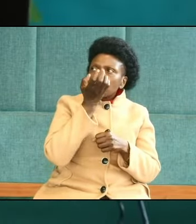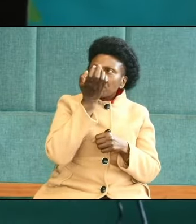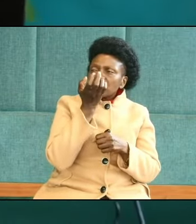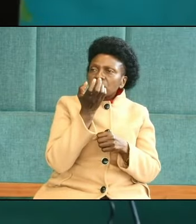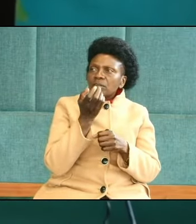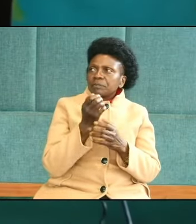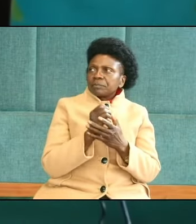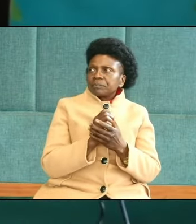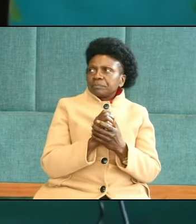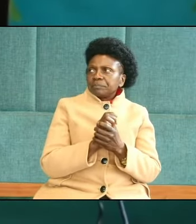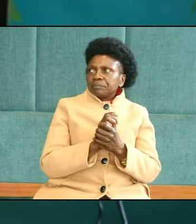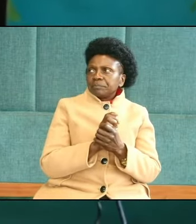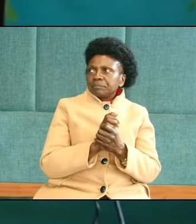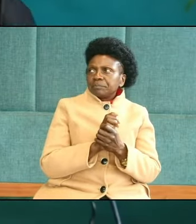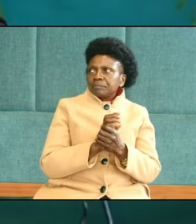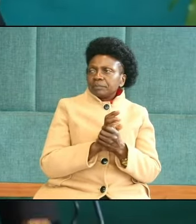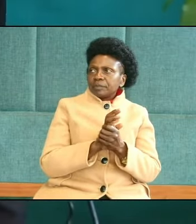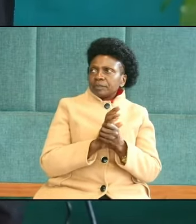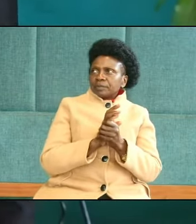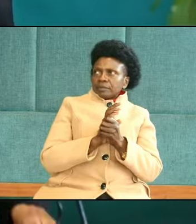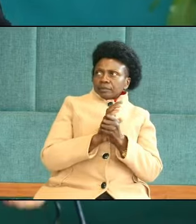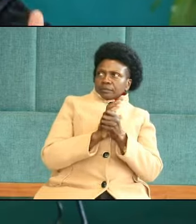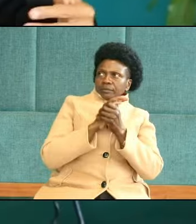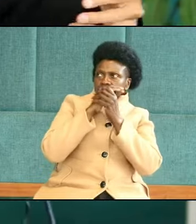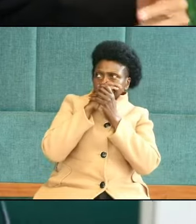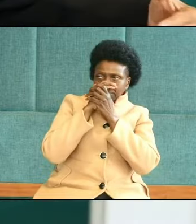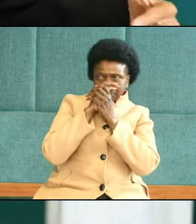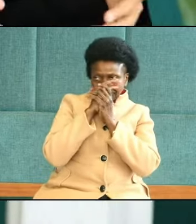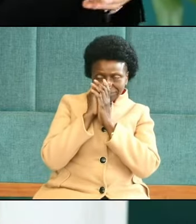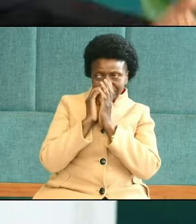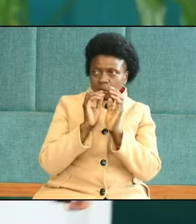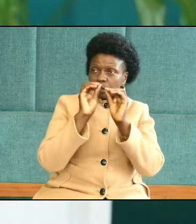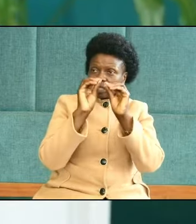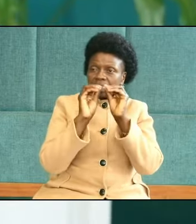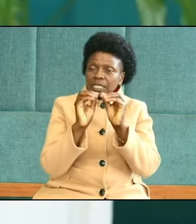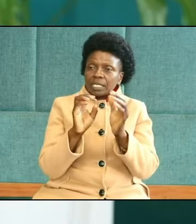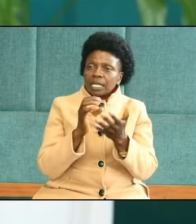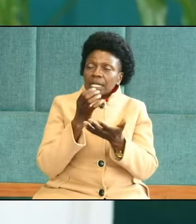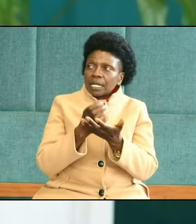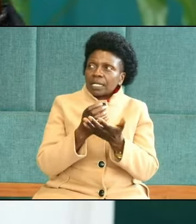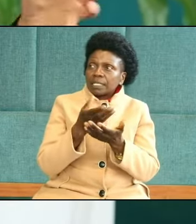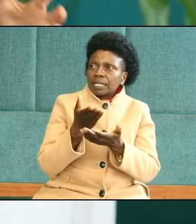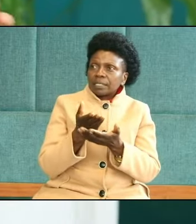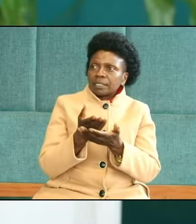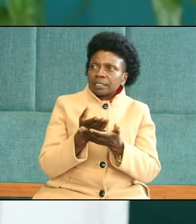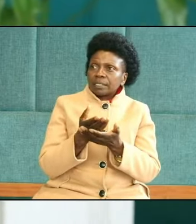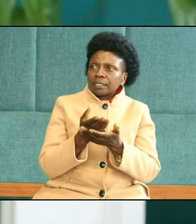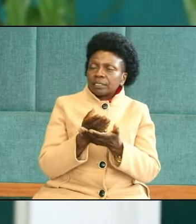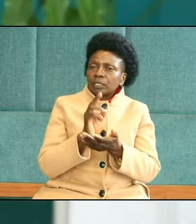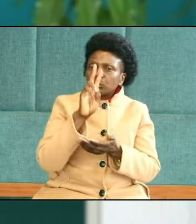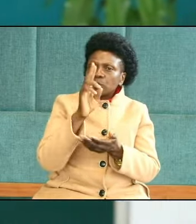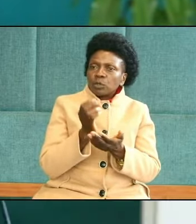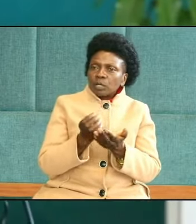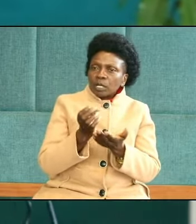by this pastor. But let me first start telling the story. See, I was teaching a class there, two classes